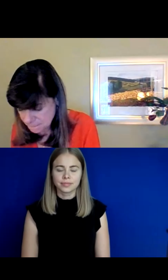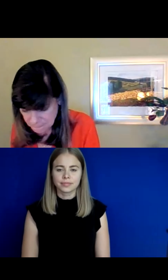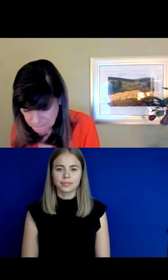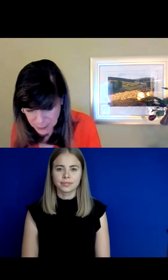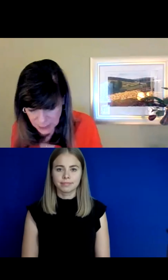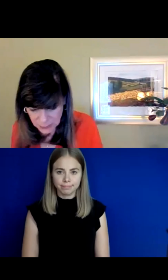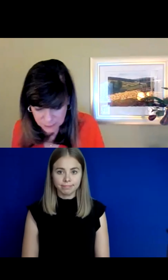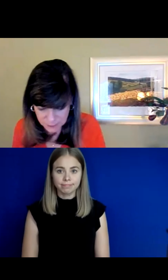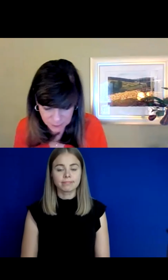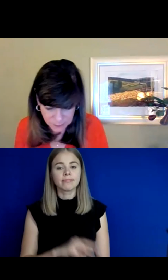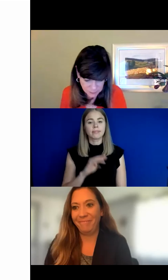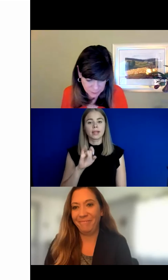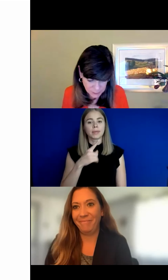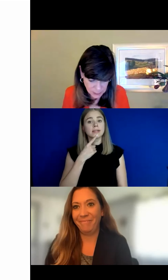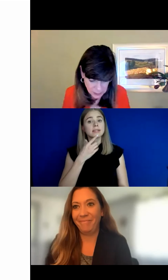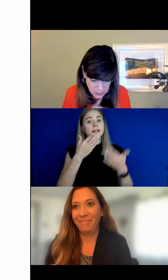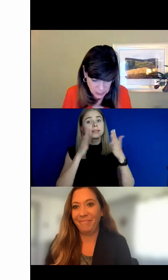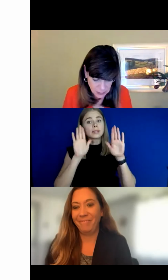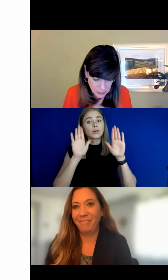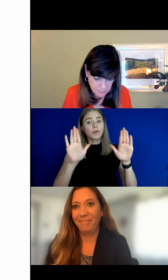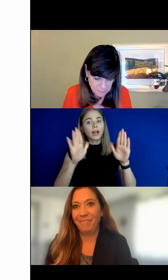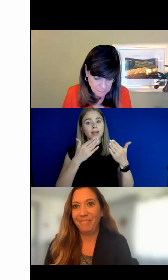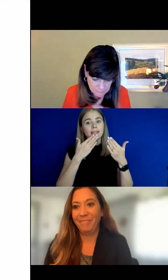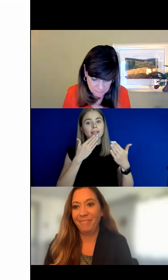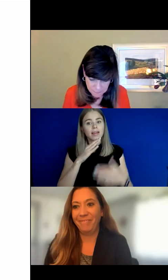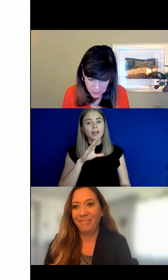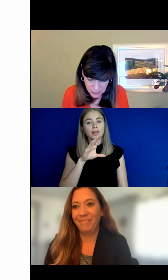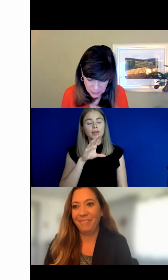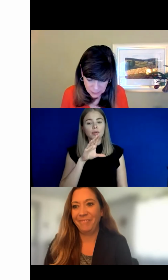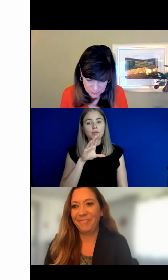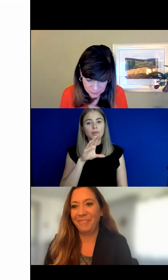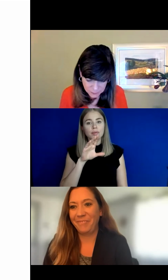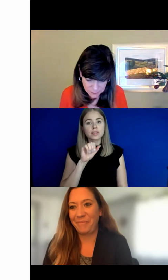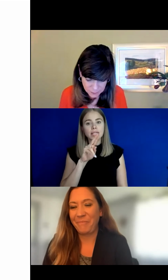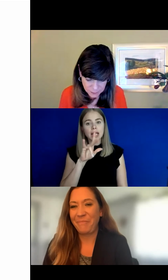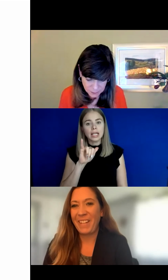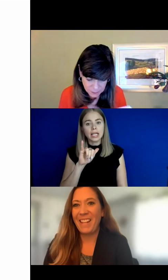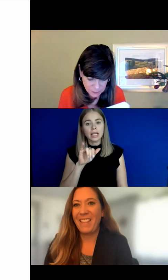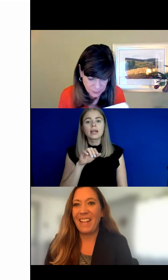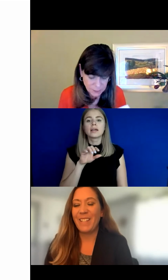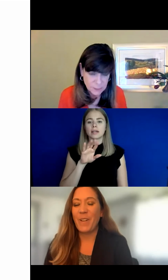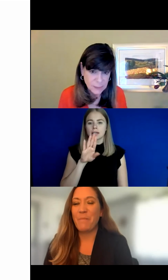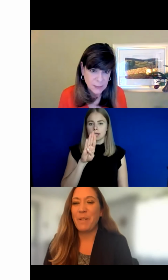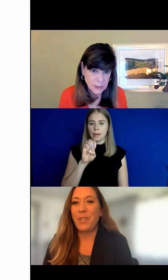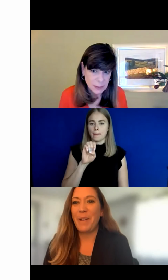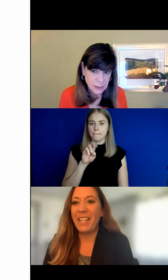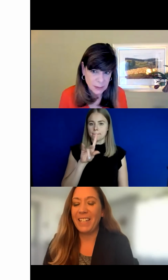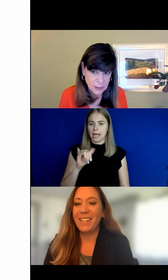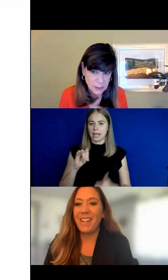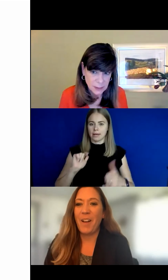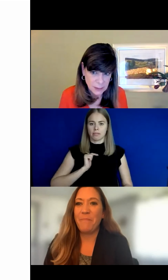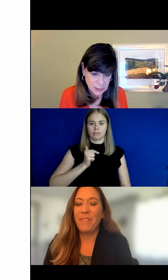That's great. Thank you, Sandy. Becky, let's turn it to you. Thanks so much, Mike. And thank